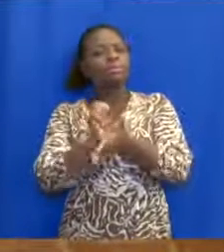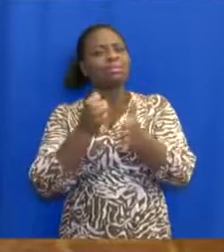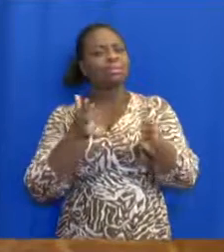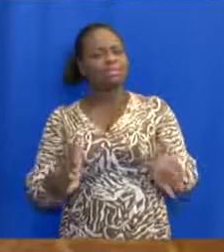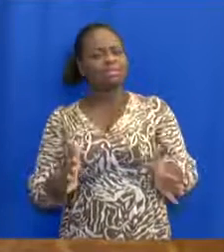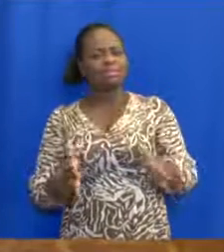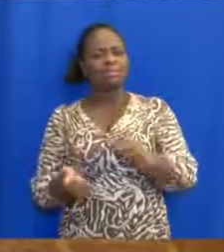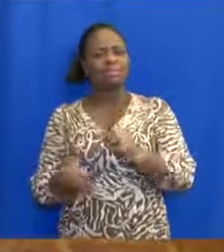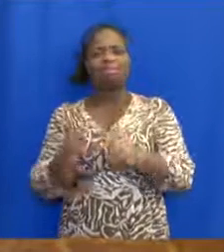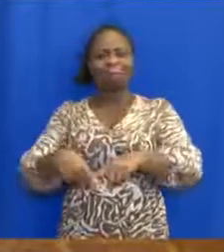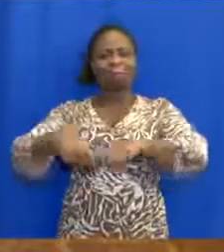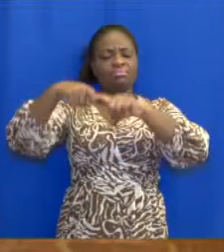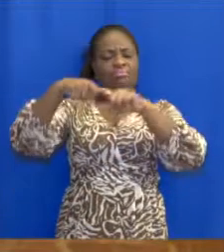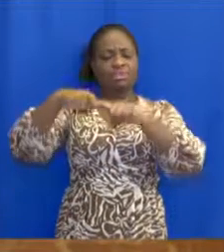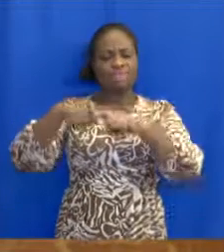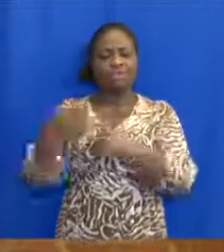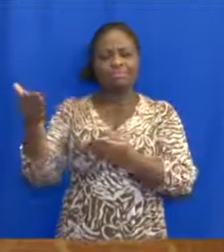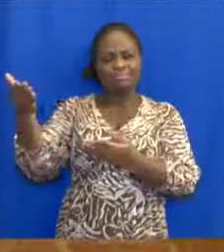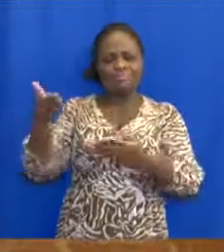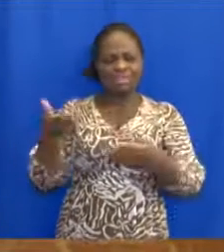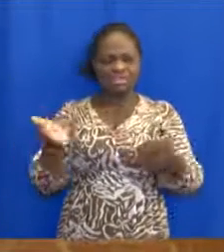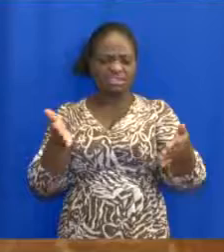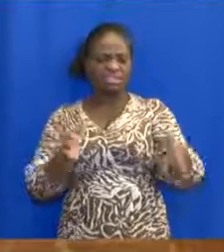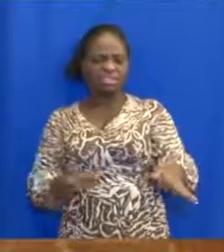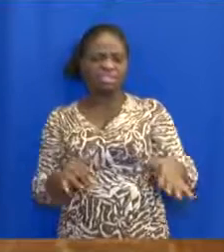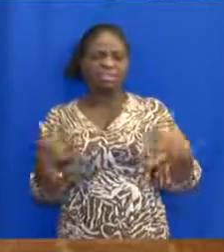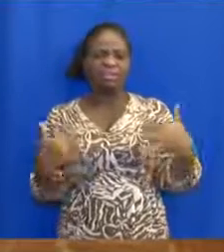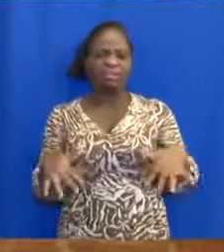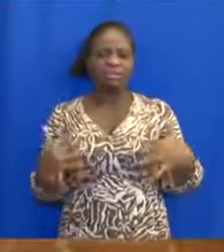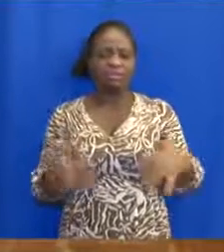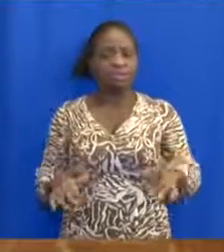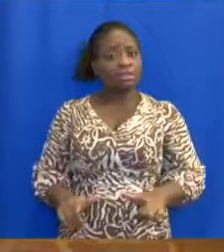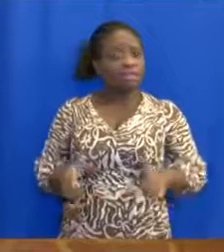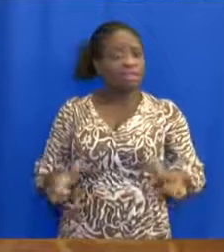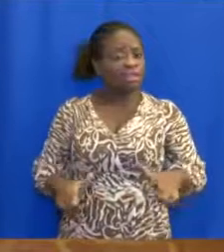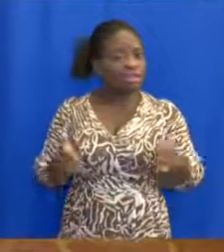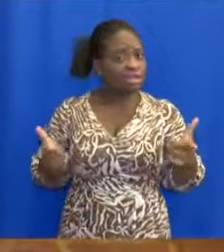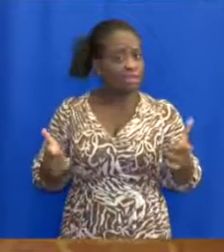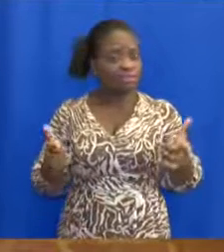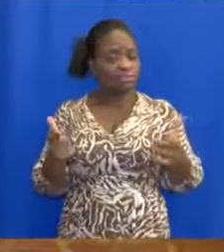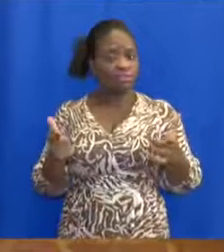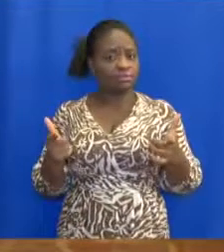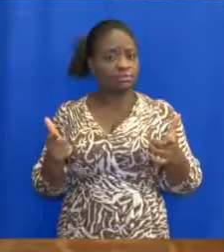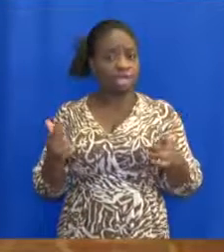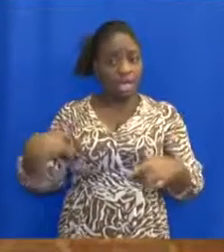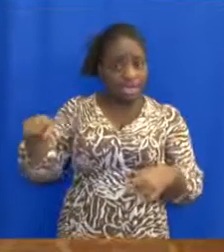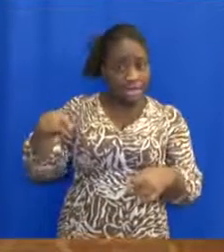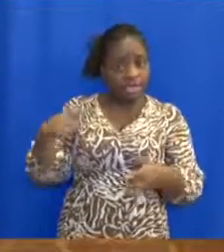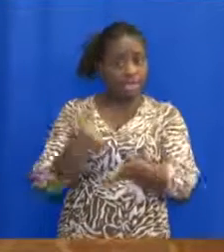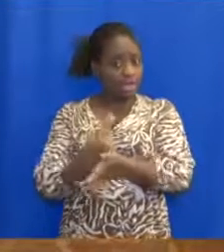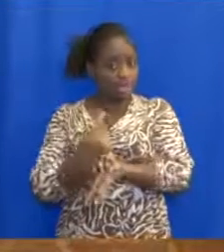halt and has brought death and fear into our lives. We in